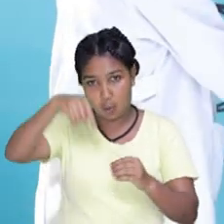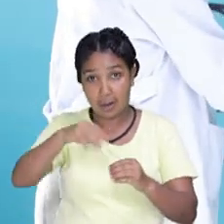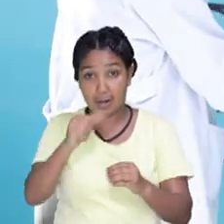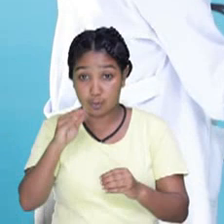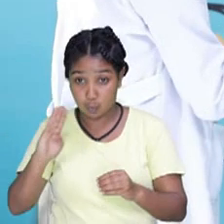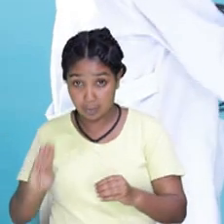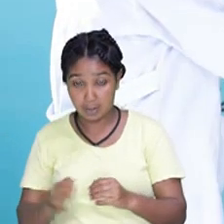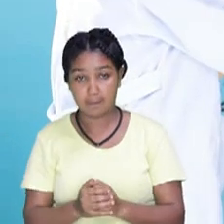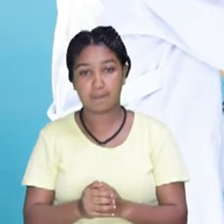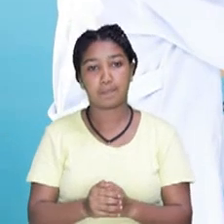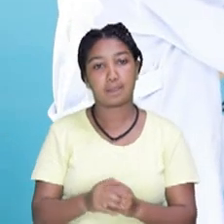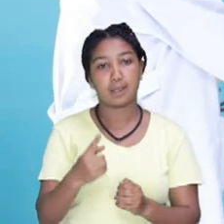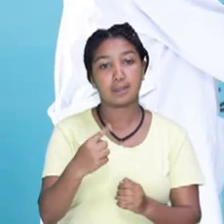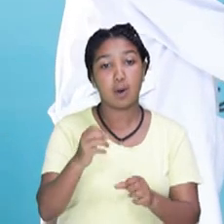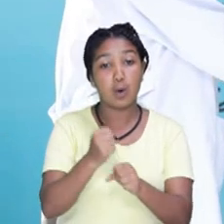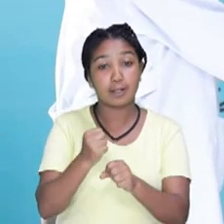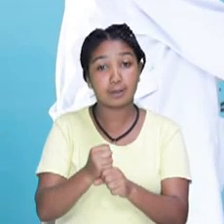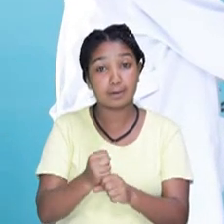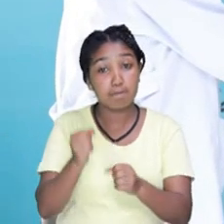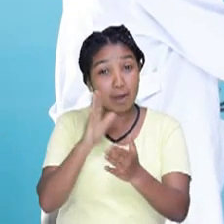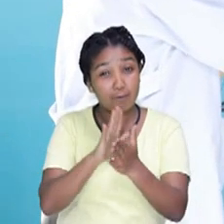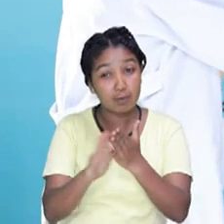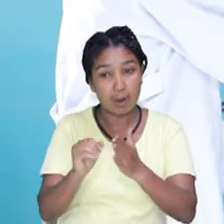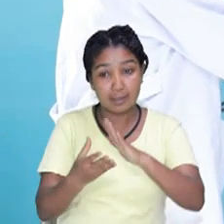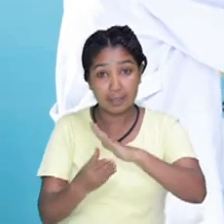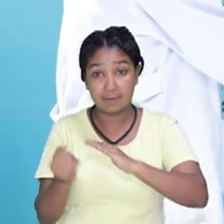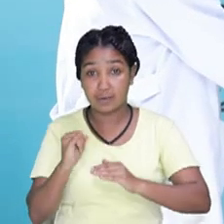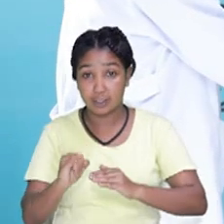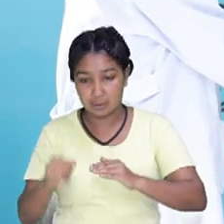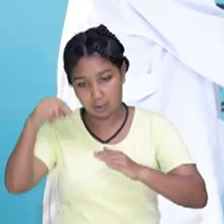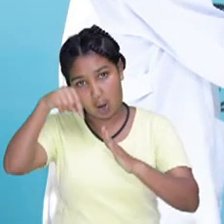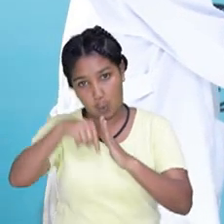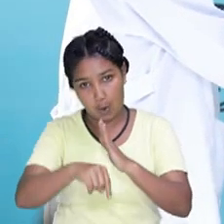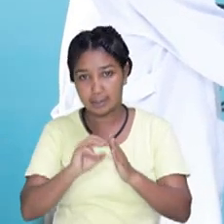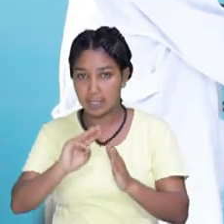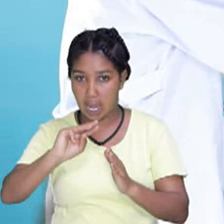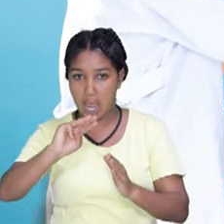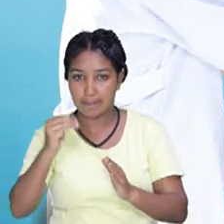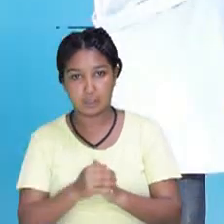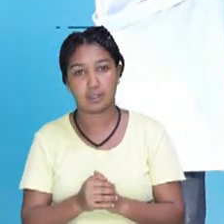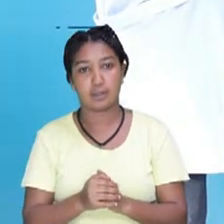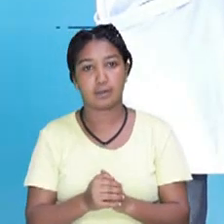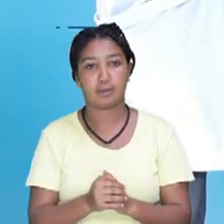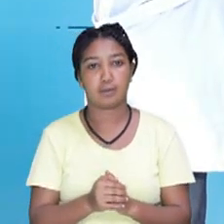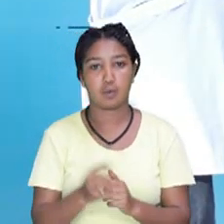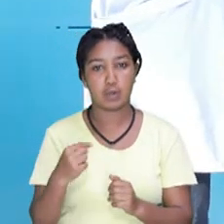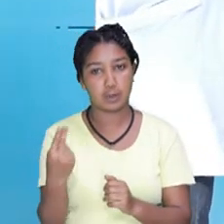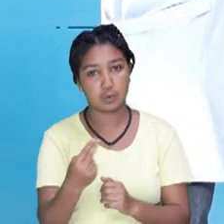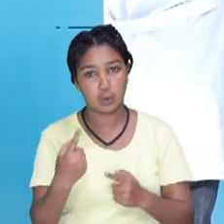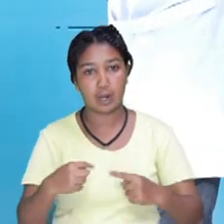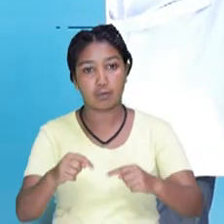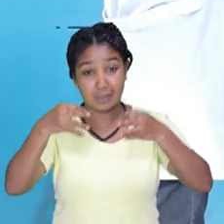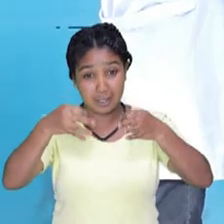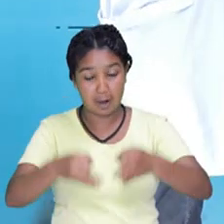A to B, the work performed by gravity is acting downward, which is mg. We'll use or